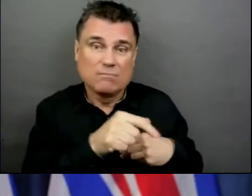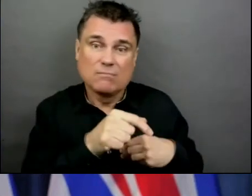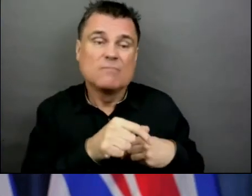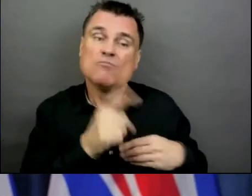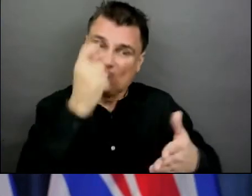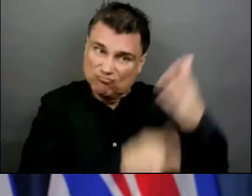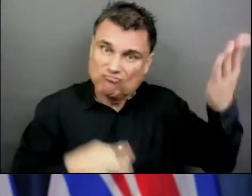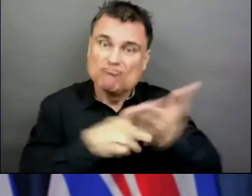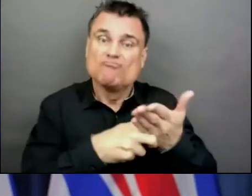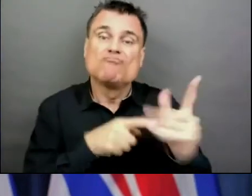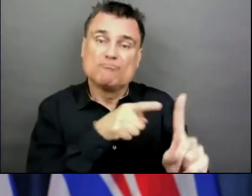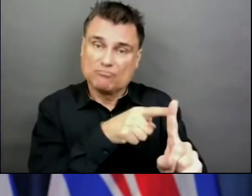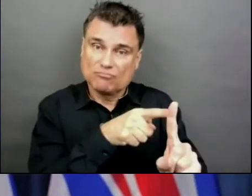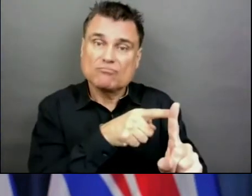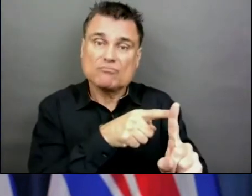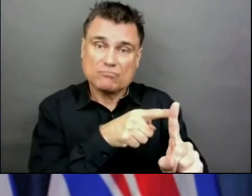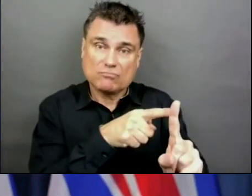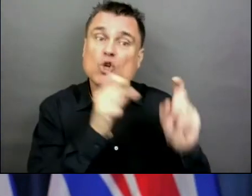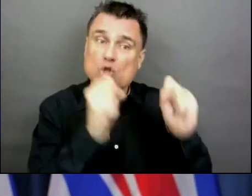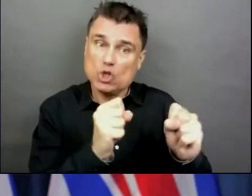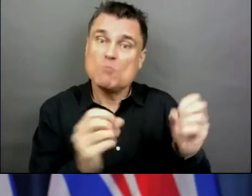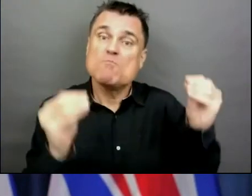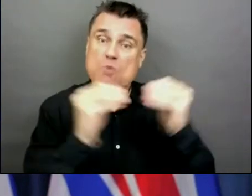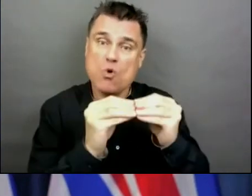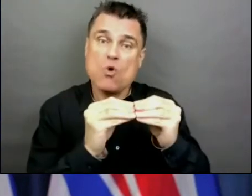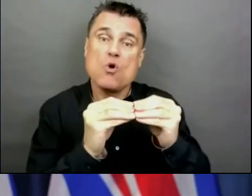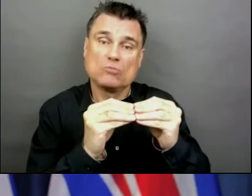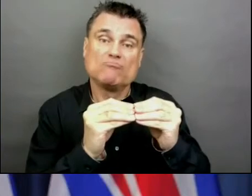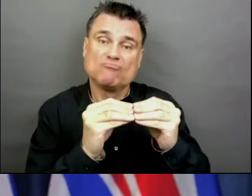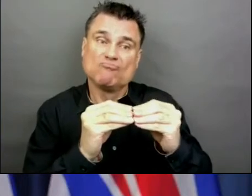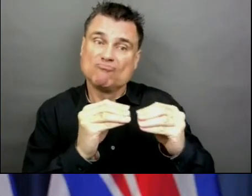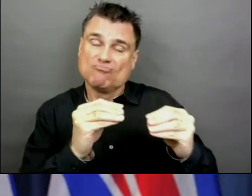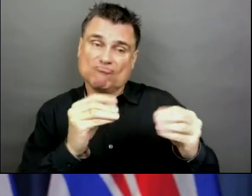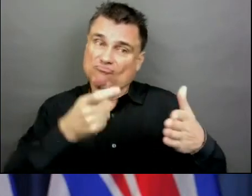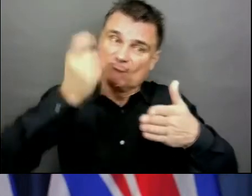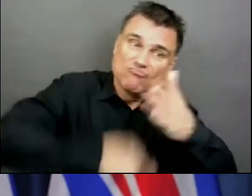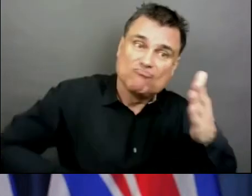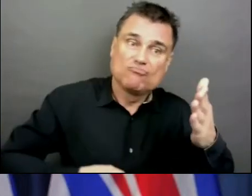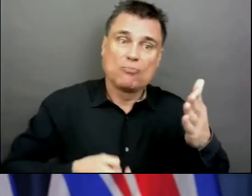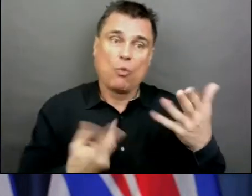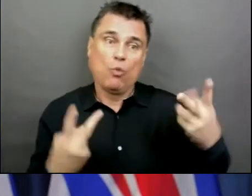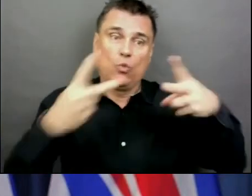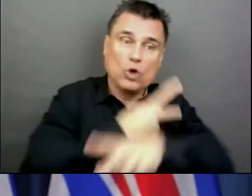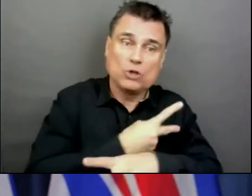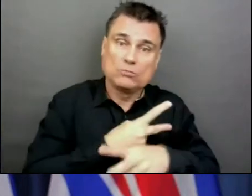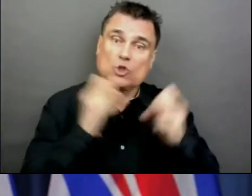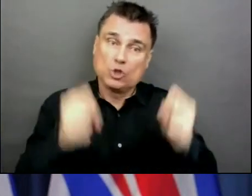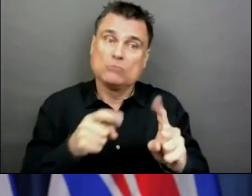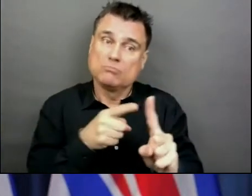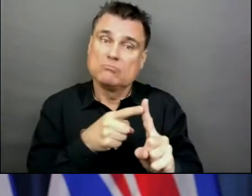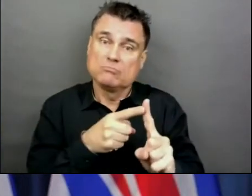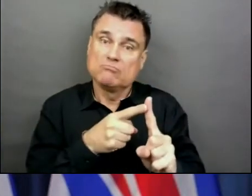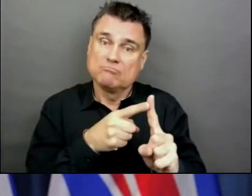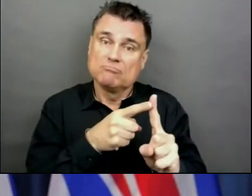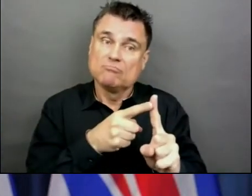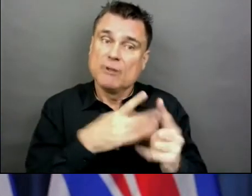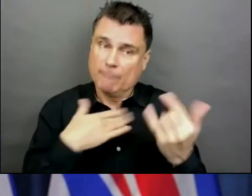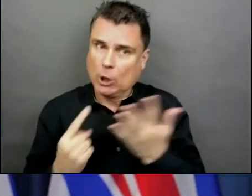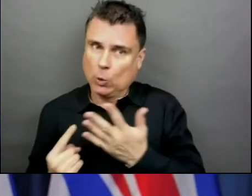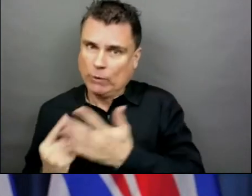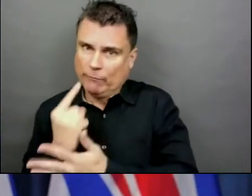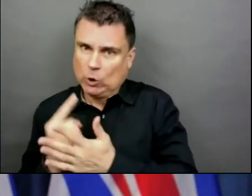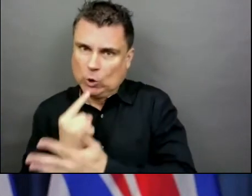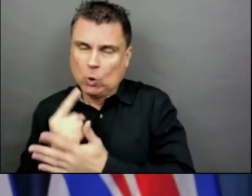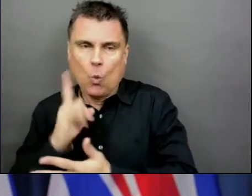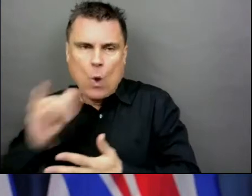place, and they could face further charges. As I've said, we have reviewed the fines and punishments